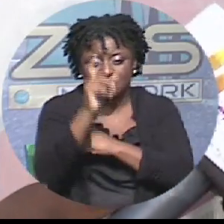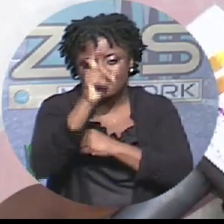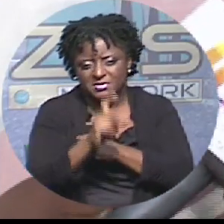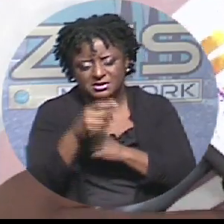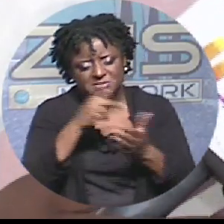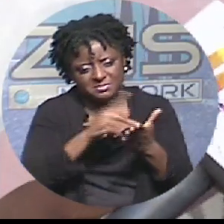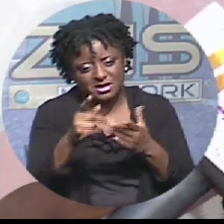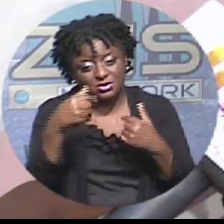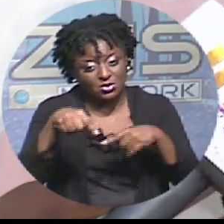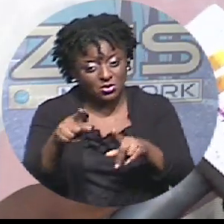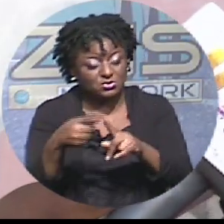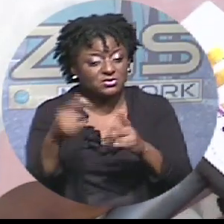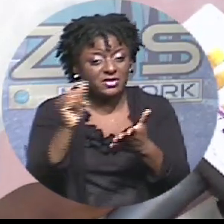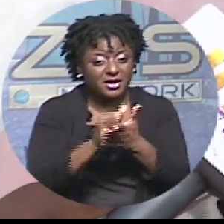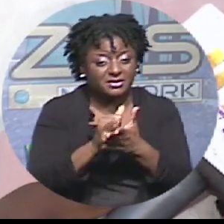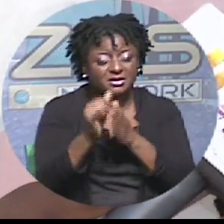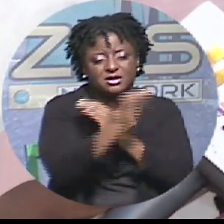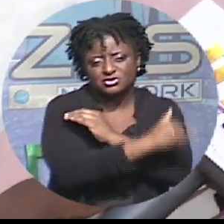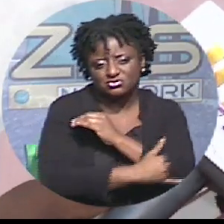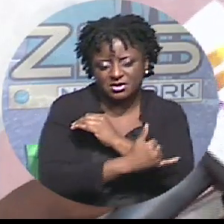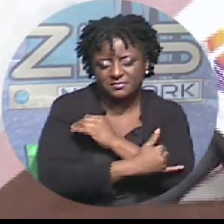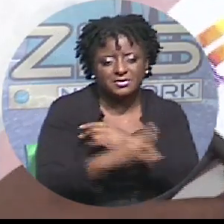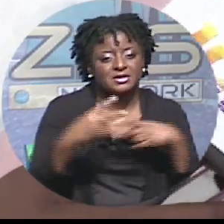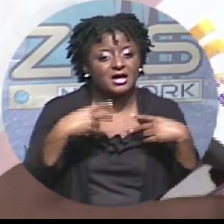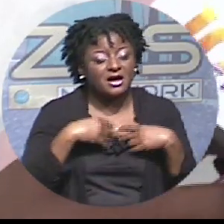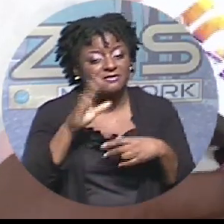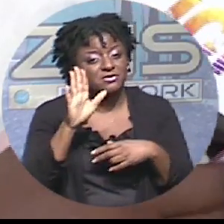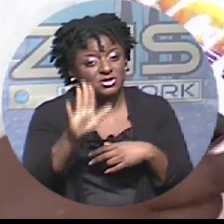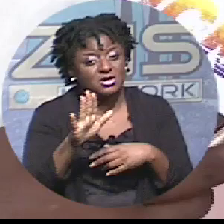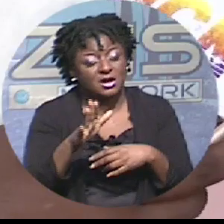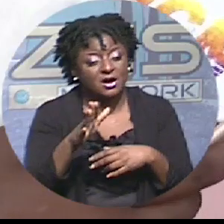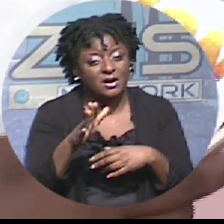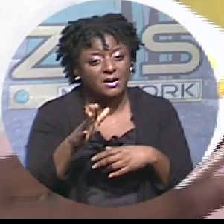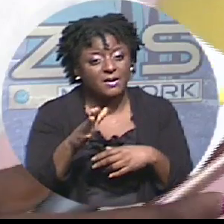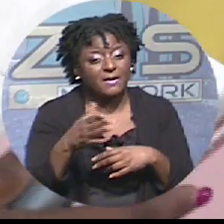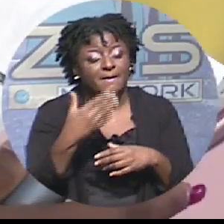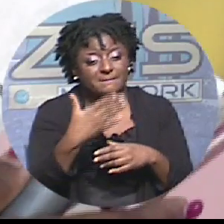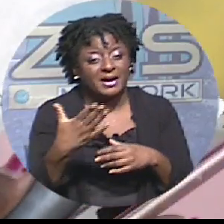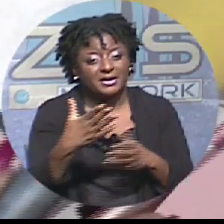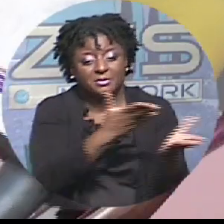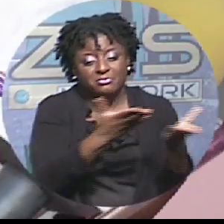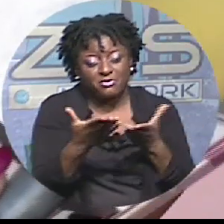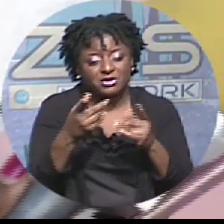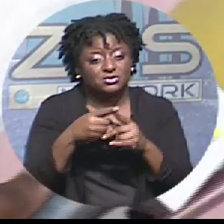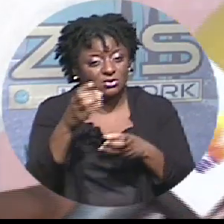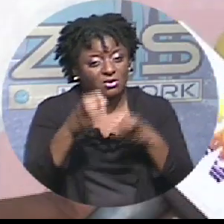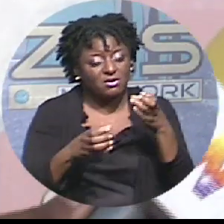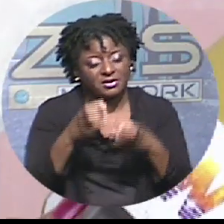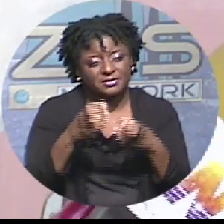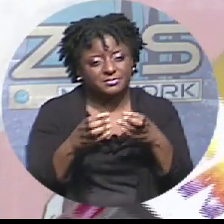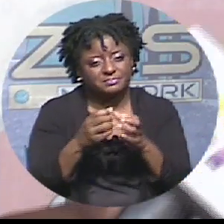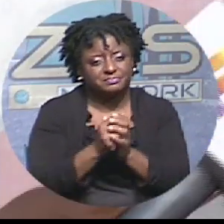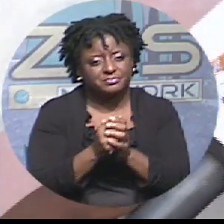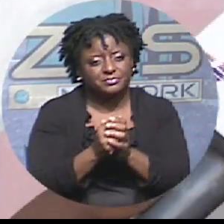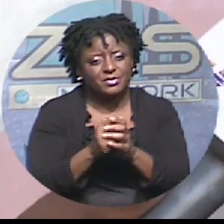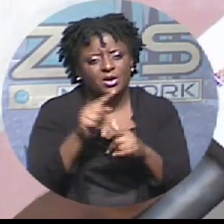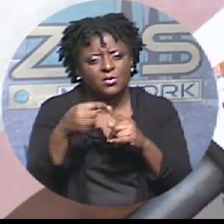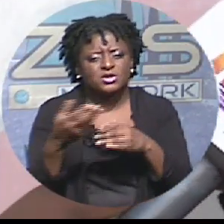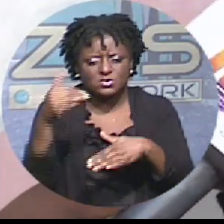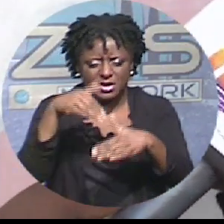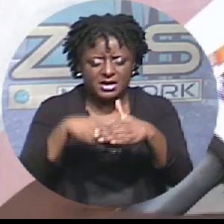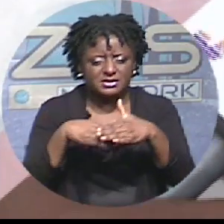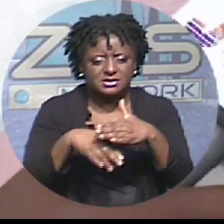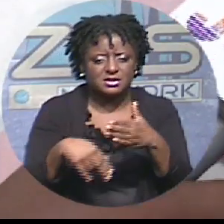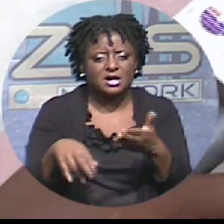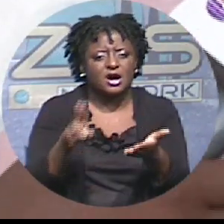go to that country to have your matter adjudicated? I mean, when you entered into a contract with someone in